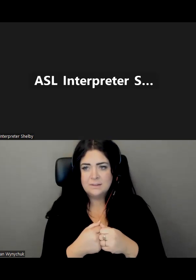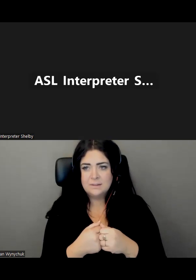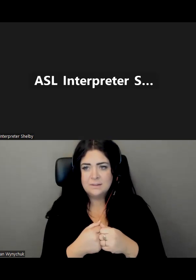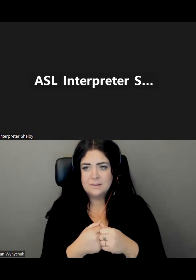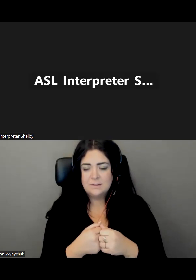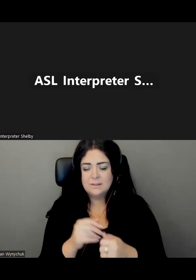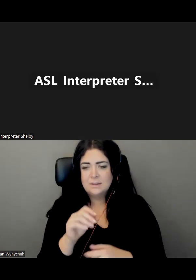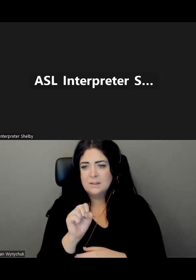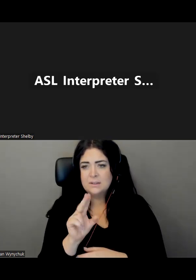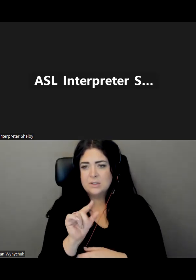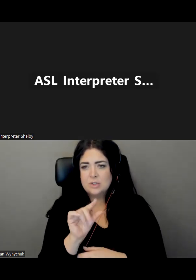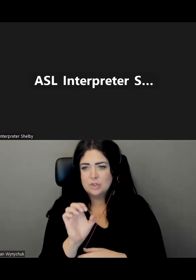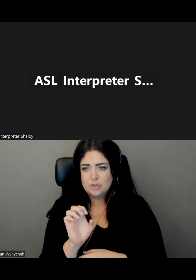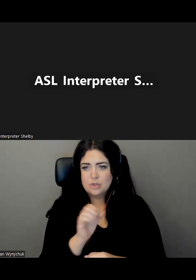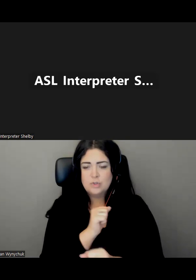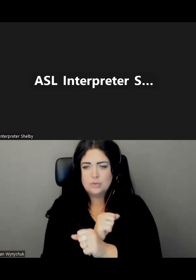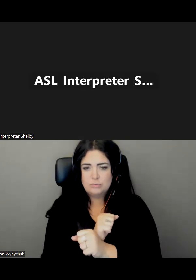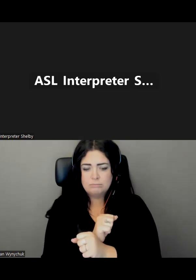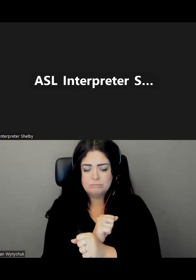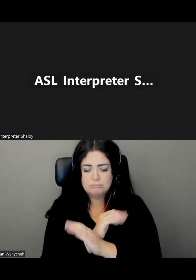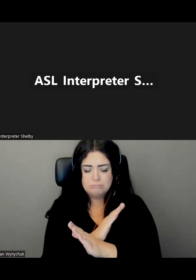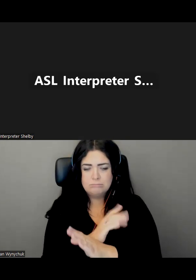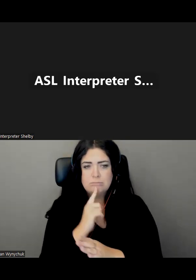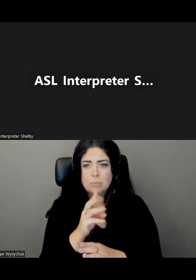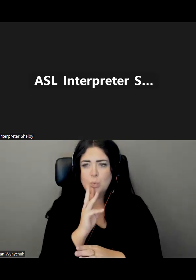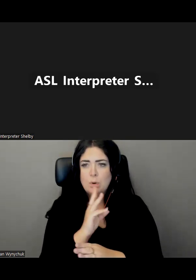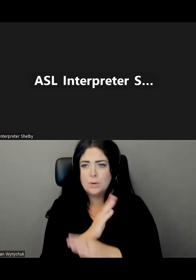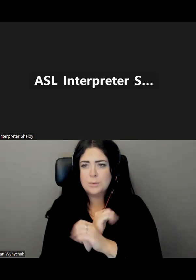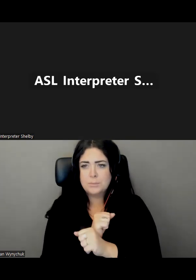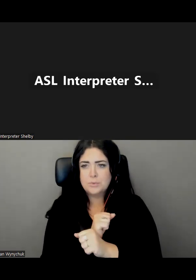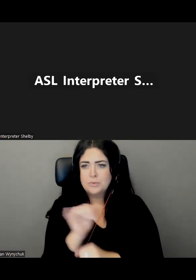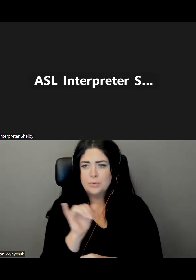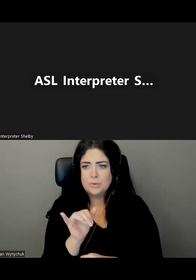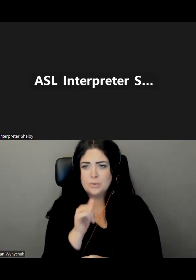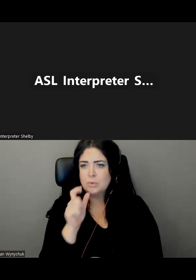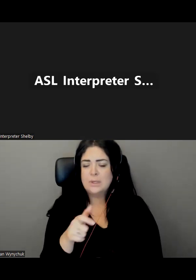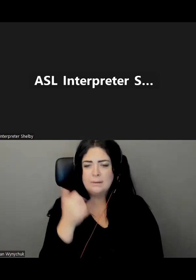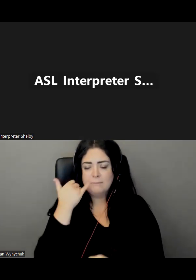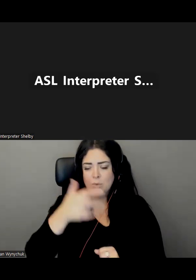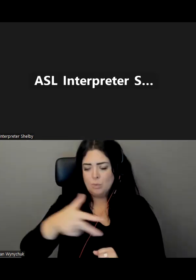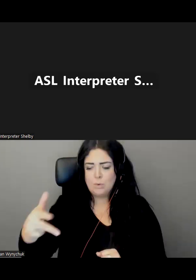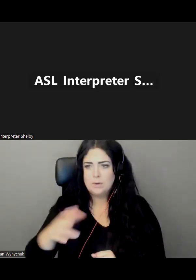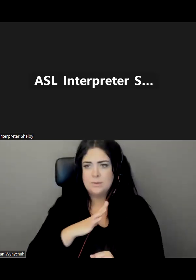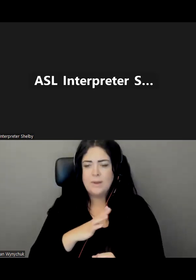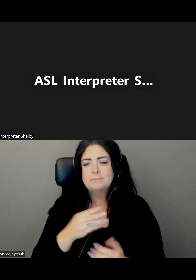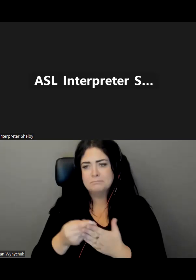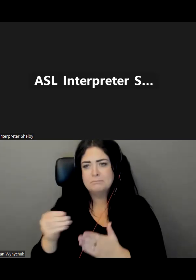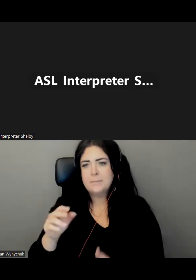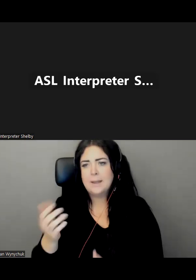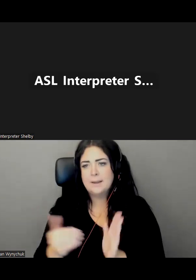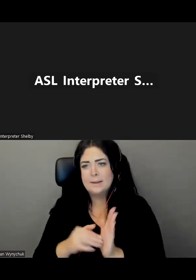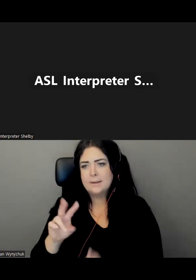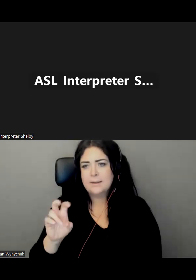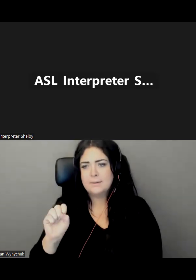surge proof and waterproof as well, so you don't need to worry about watering on them. You can get them from Vessies as well. I find